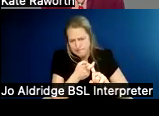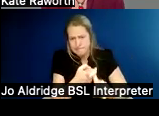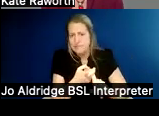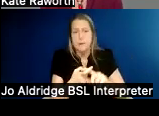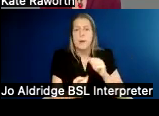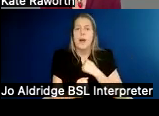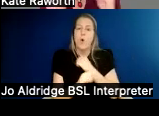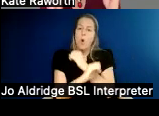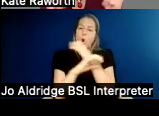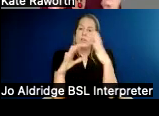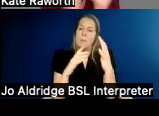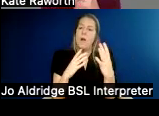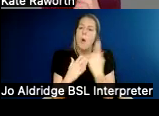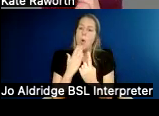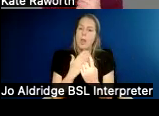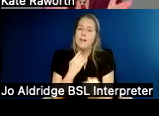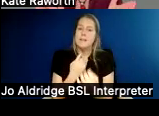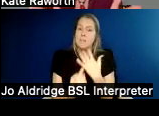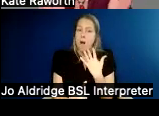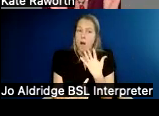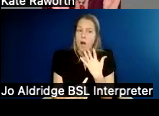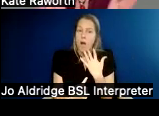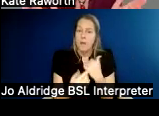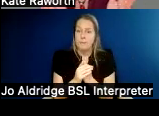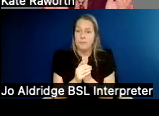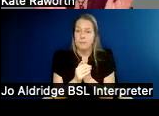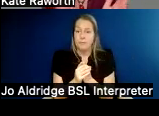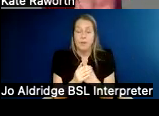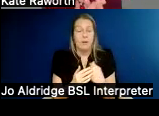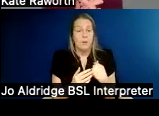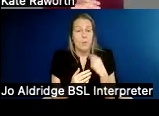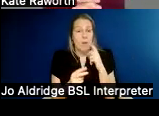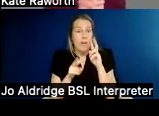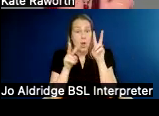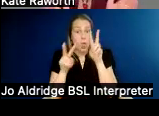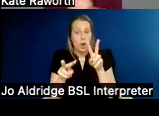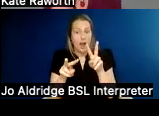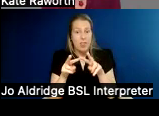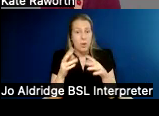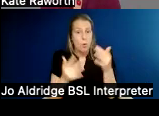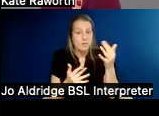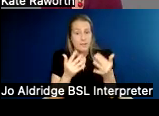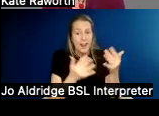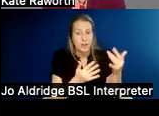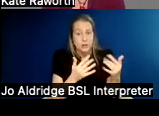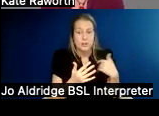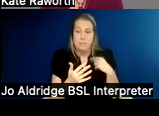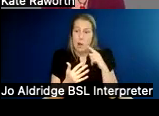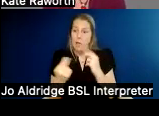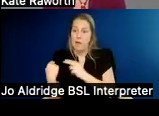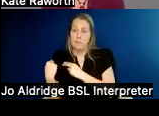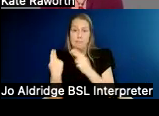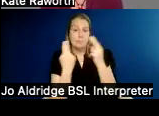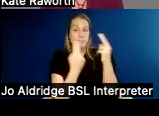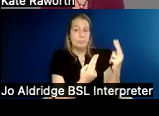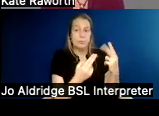for the quantification, we can have a look at that. And I'm going to hand over to Andrew, because Andrew has been the data guru, who I like